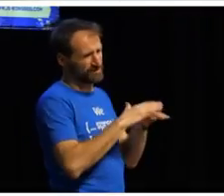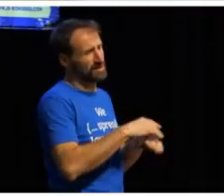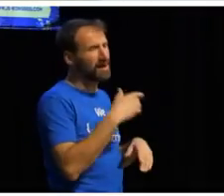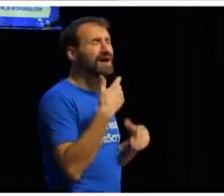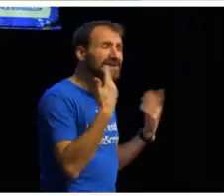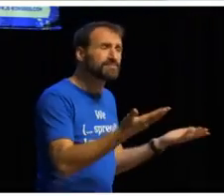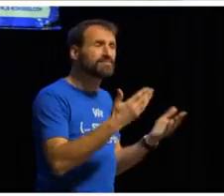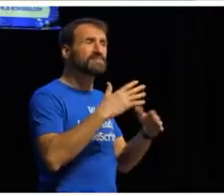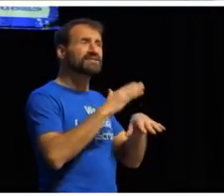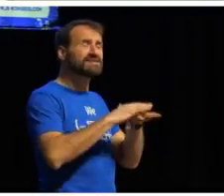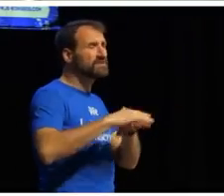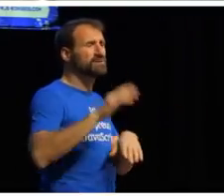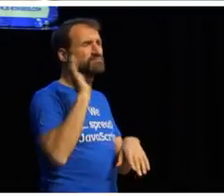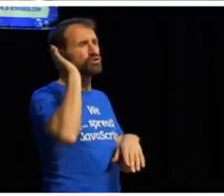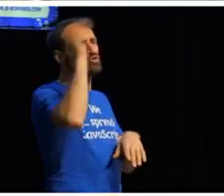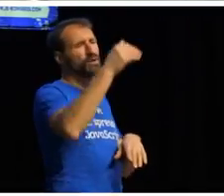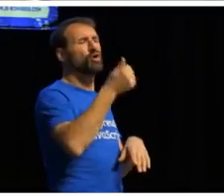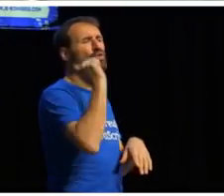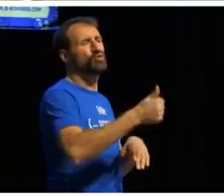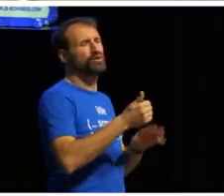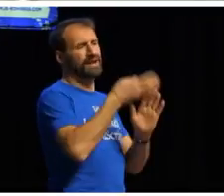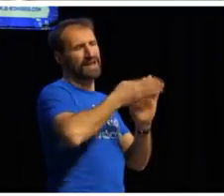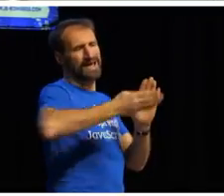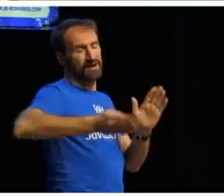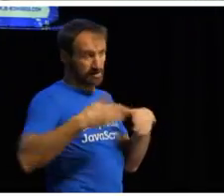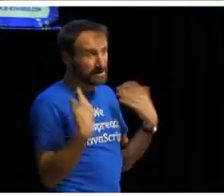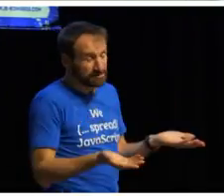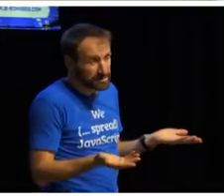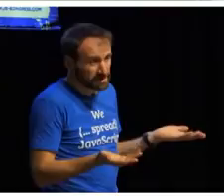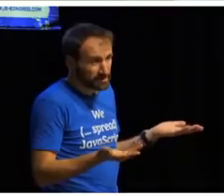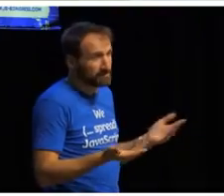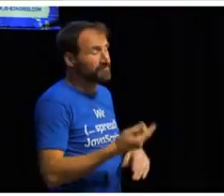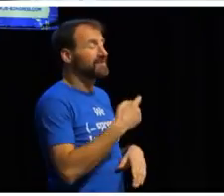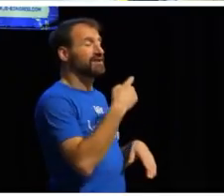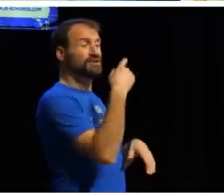layers. And each color represents a specific kind